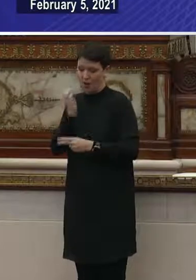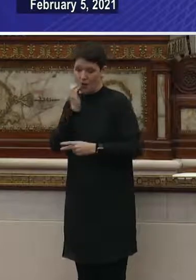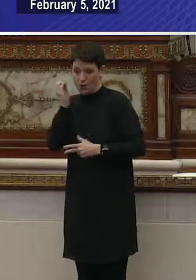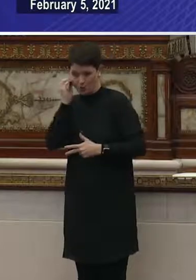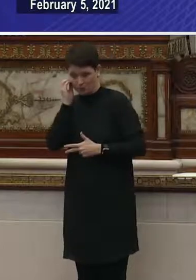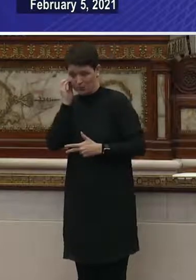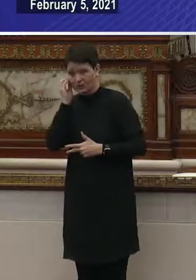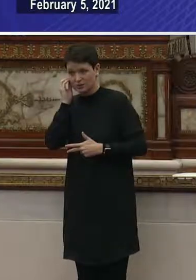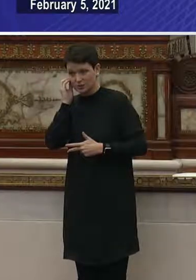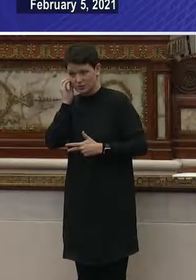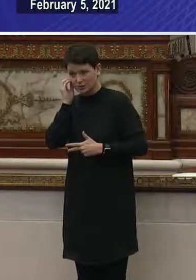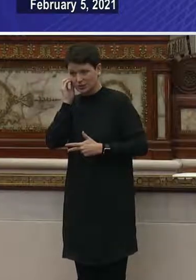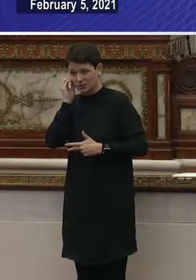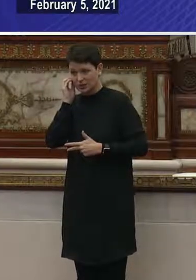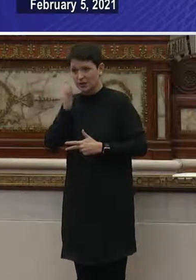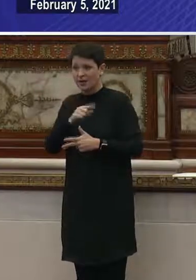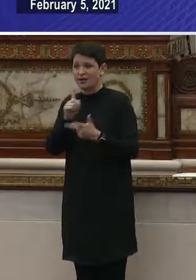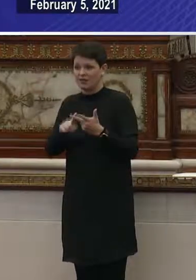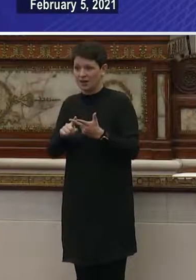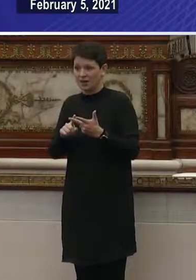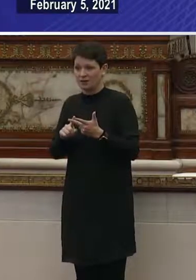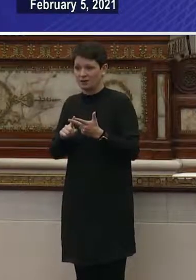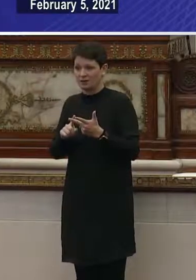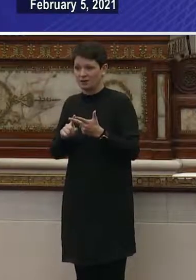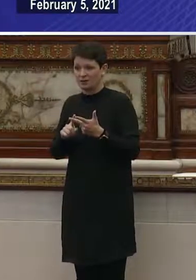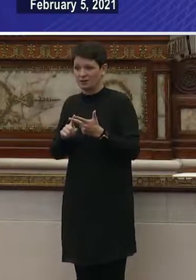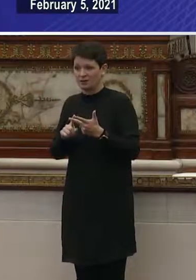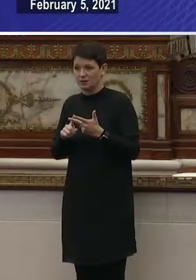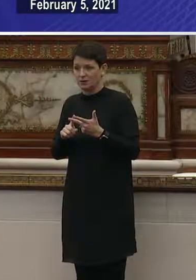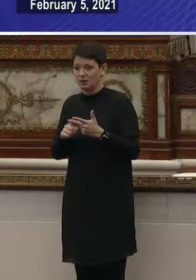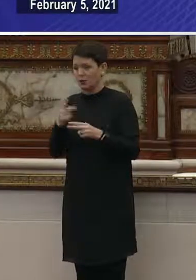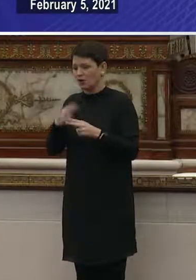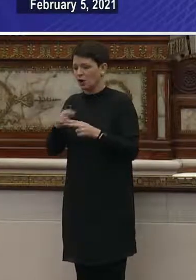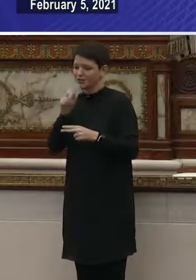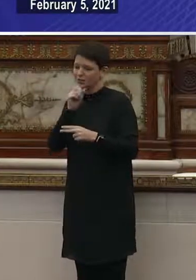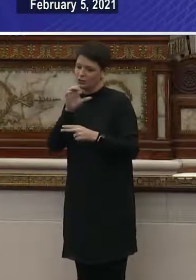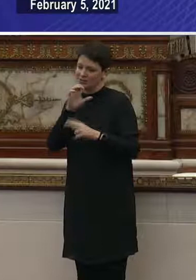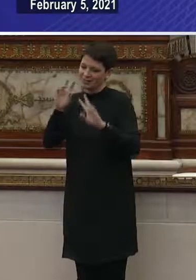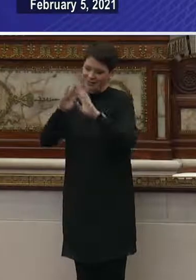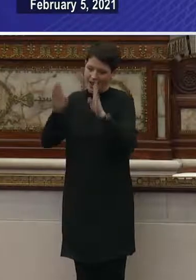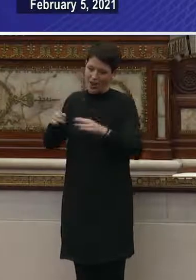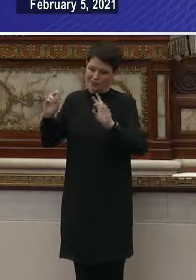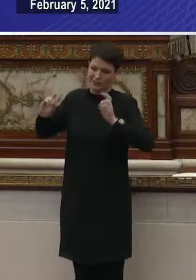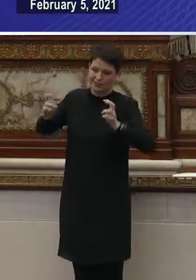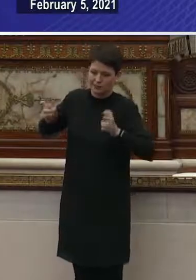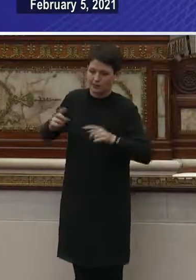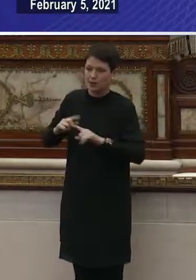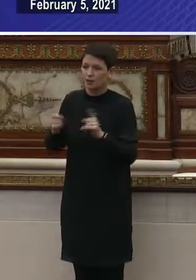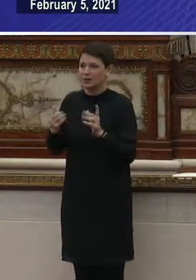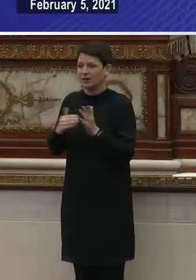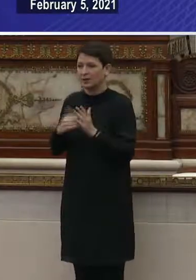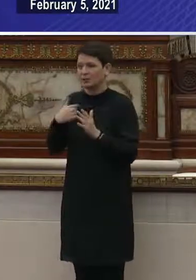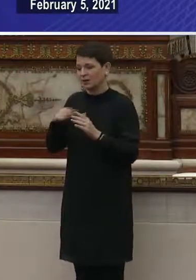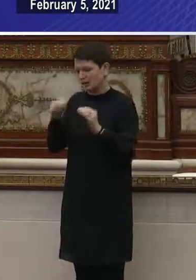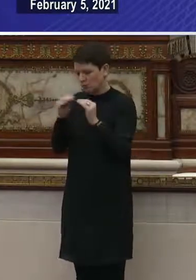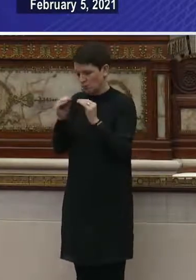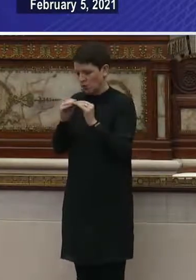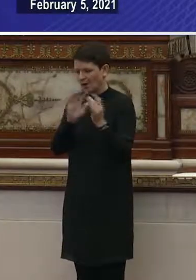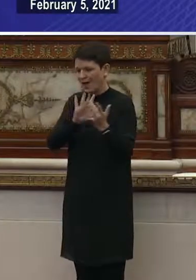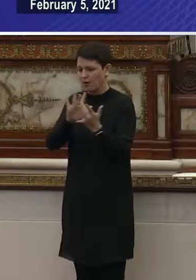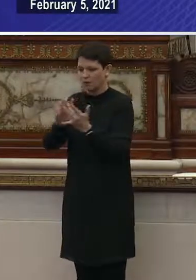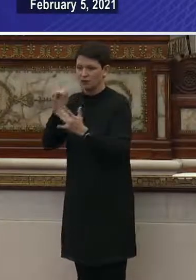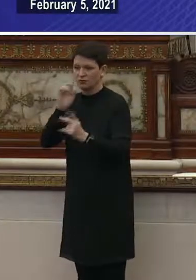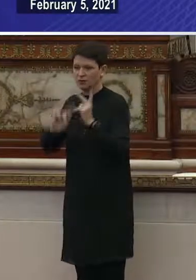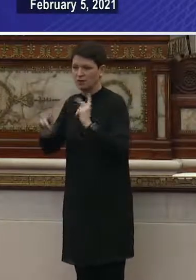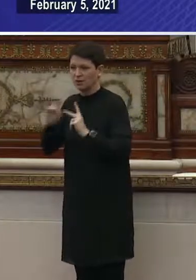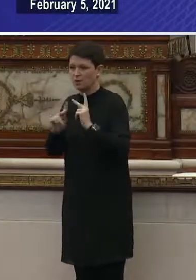And then we're going to be looking at sort of like what I would call senior housing as part of that. But we're going to need more of that outreach for